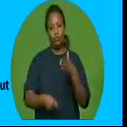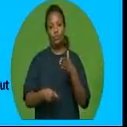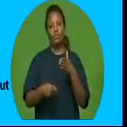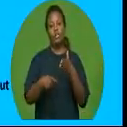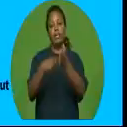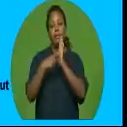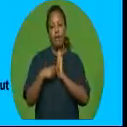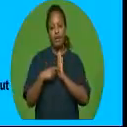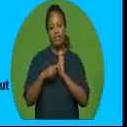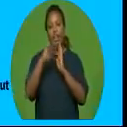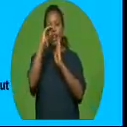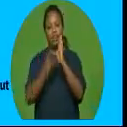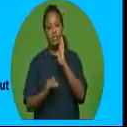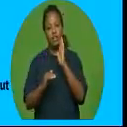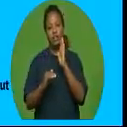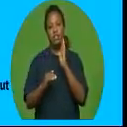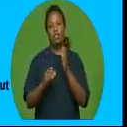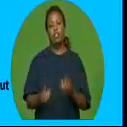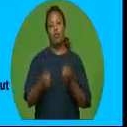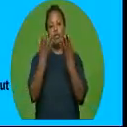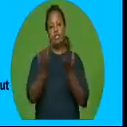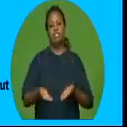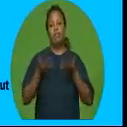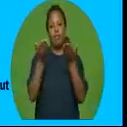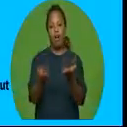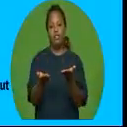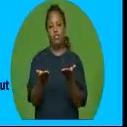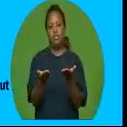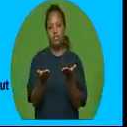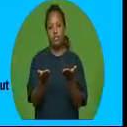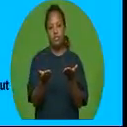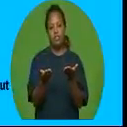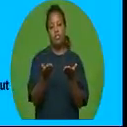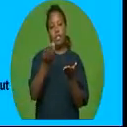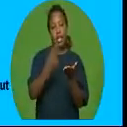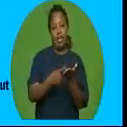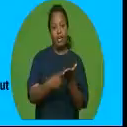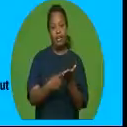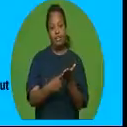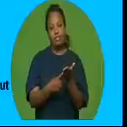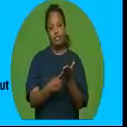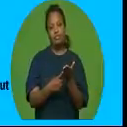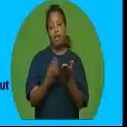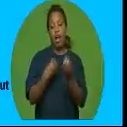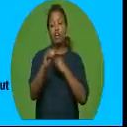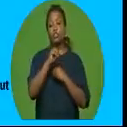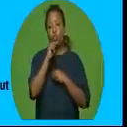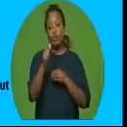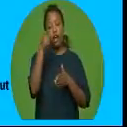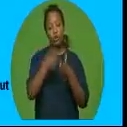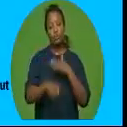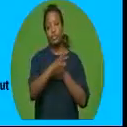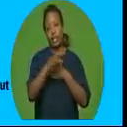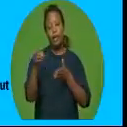output demanded is less than the quantity supplied. Hence, there will be unsold